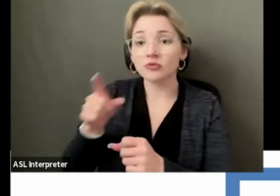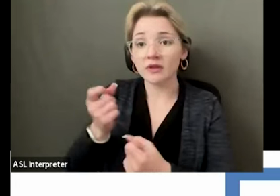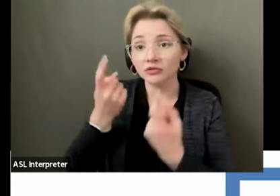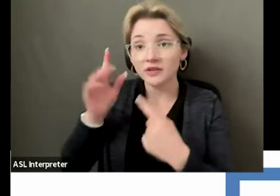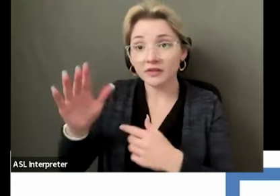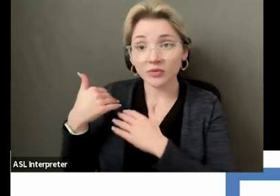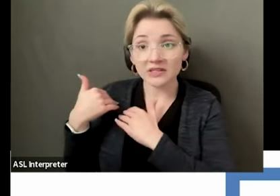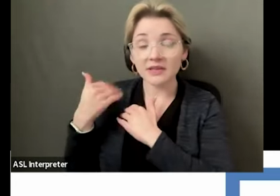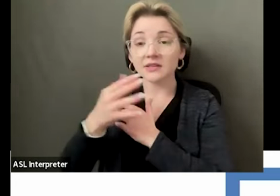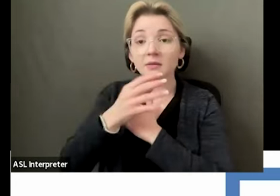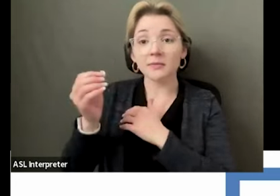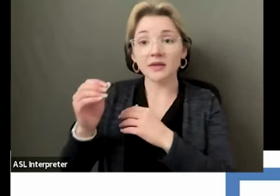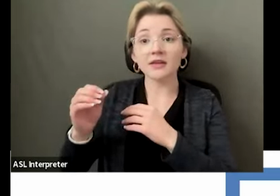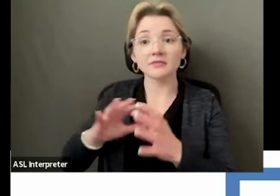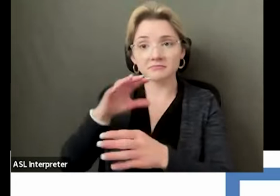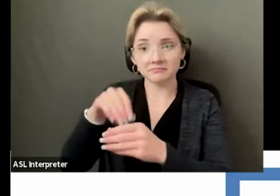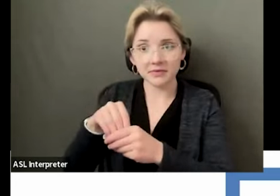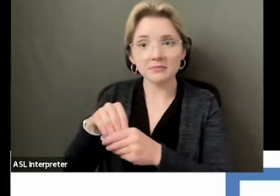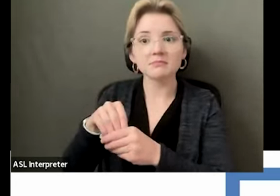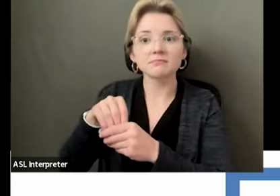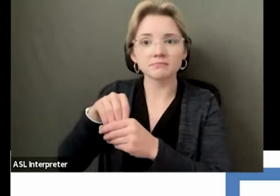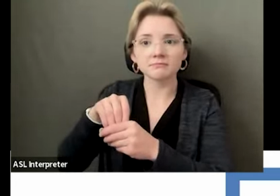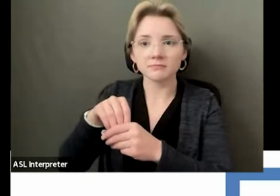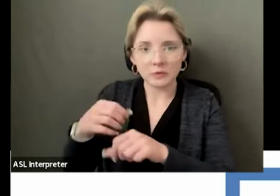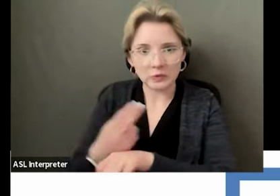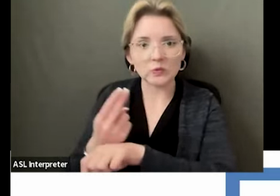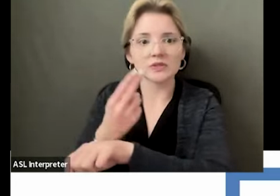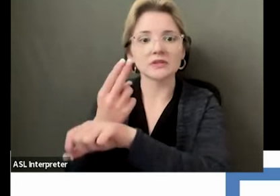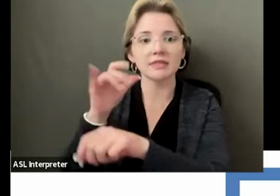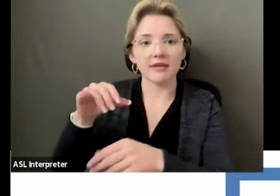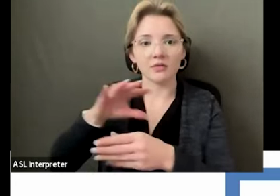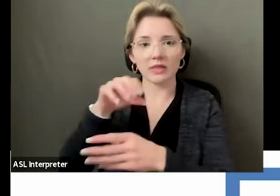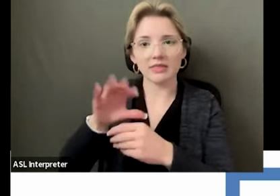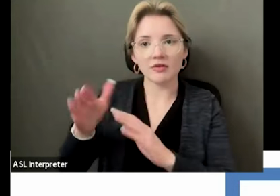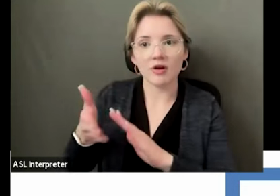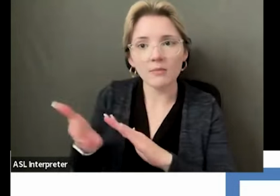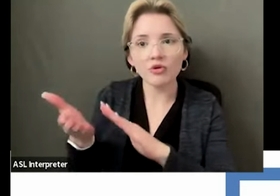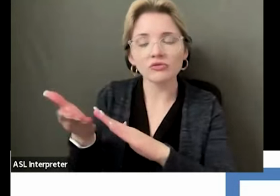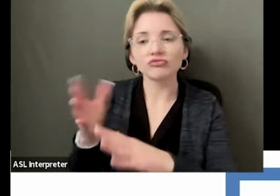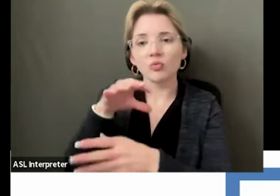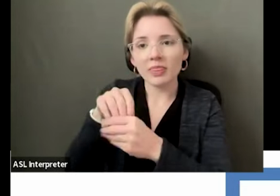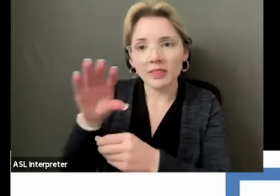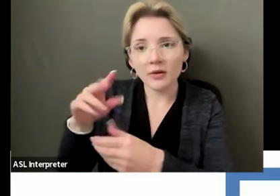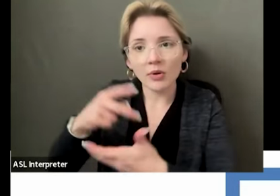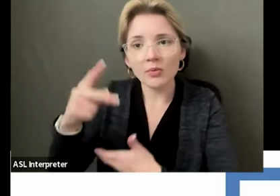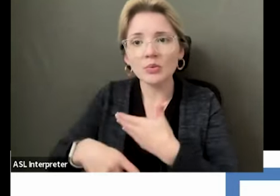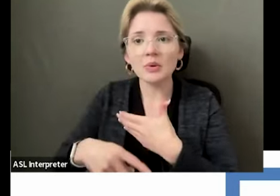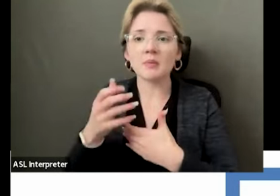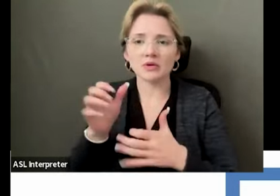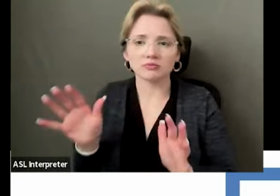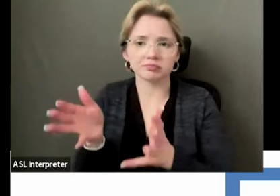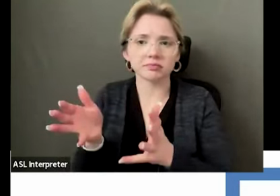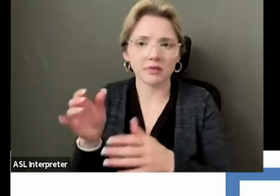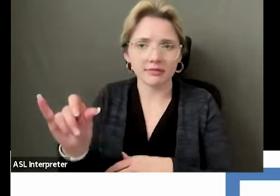responsibilities and they're implementing them and operationalizing them within their own programs.